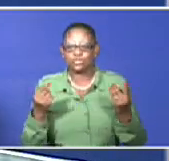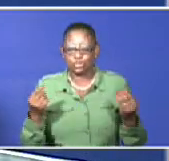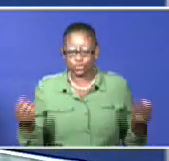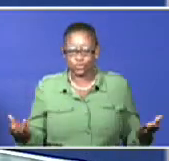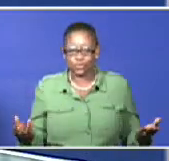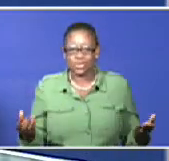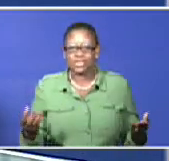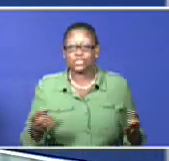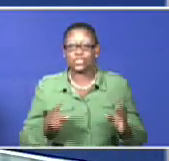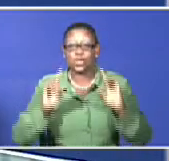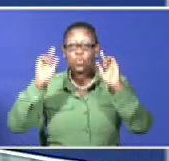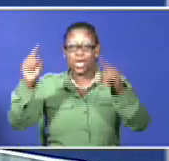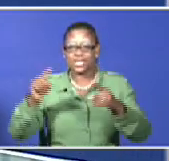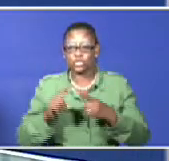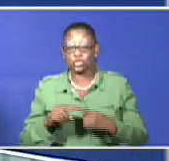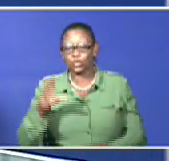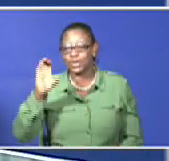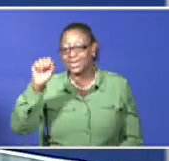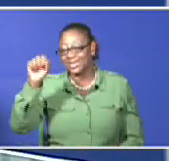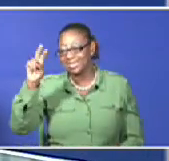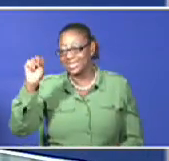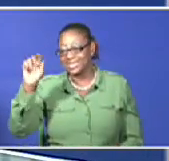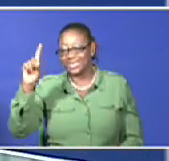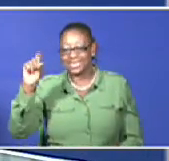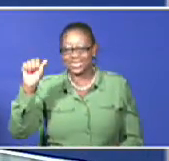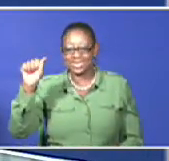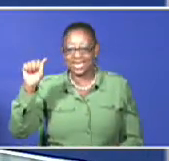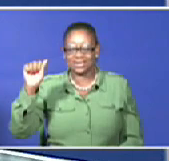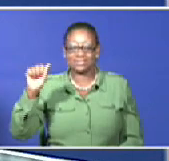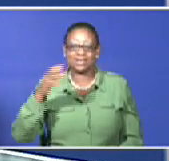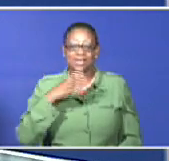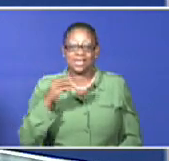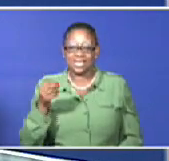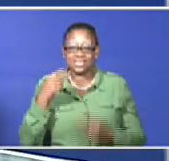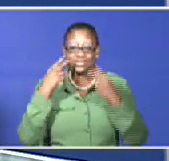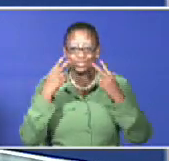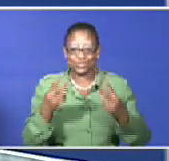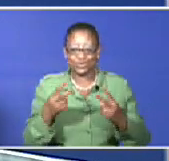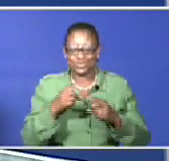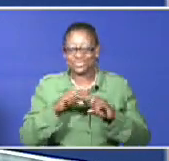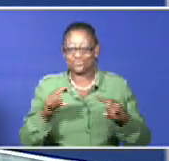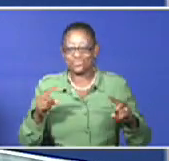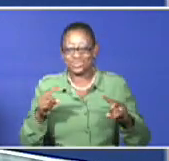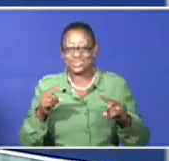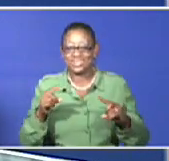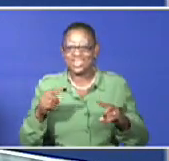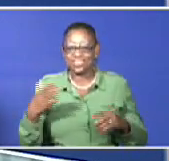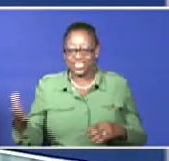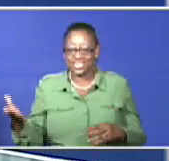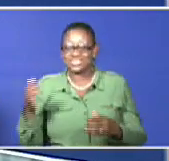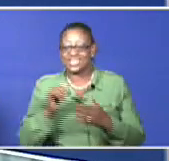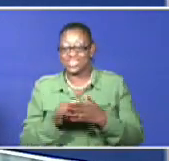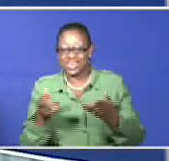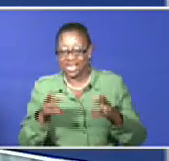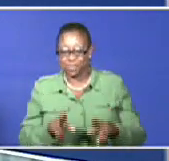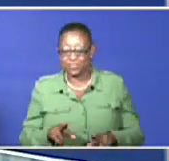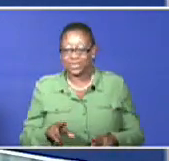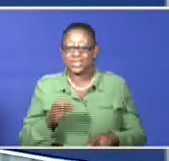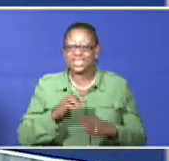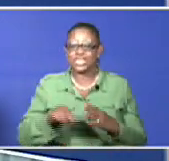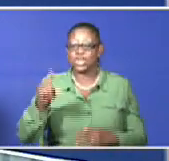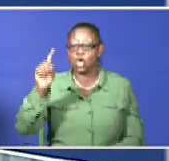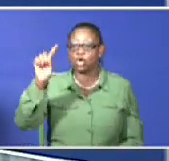to Canada and presented the video and lots more during a special rebranding launch ceremony at the Bisha Hotel in